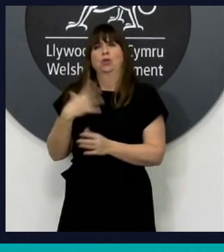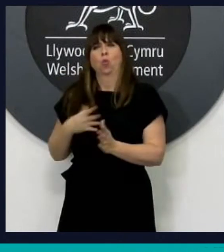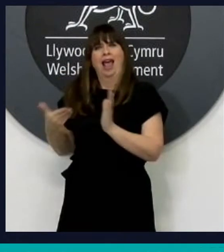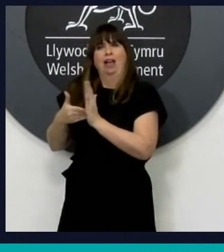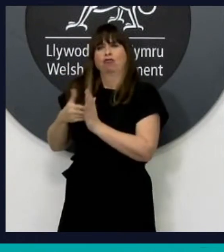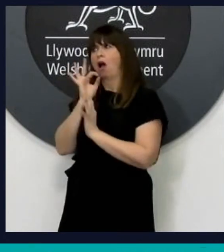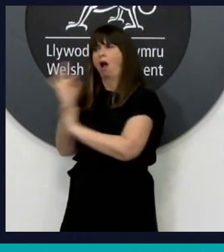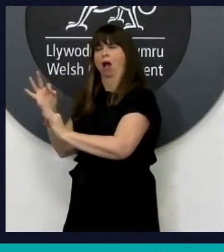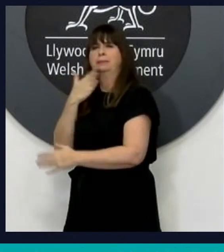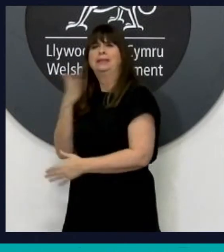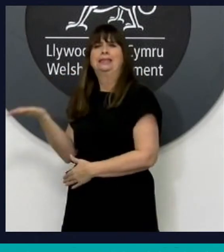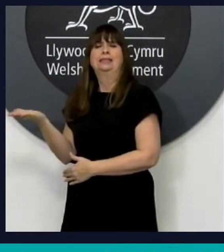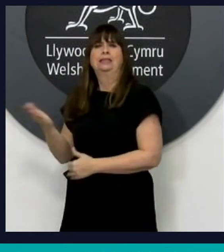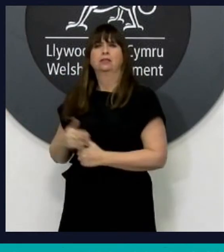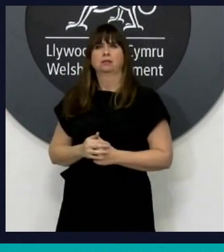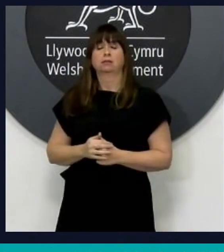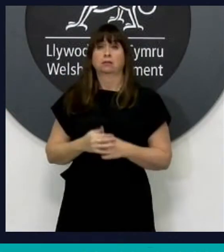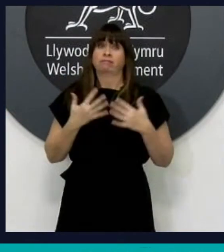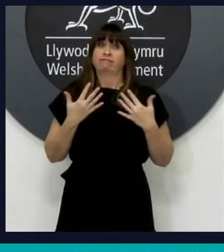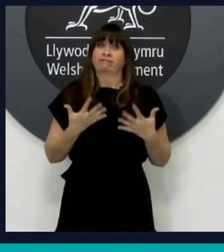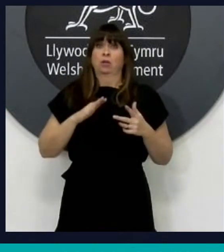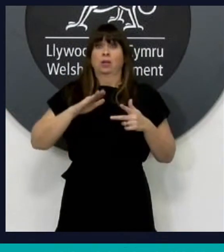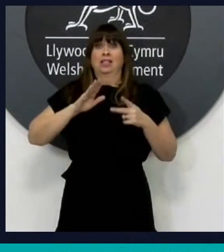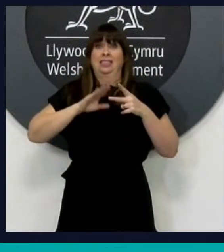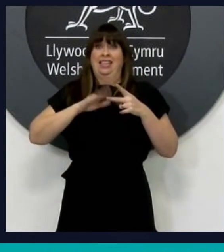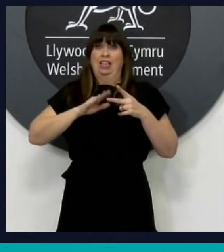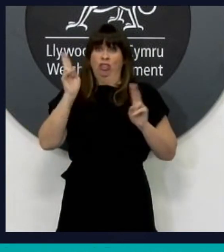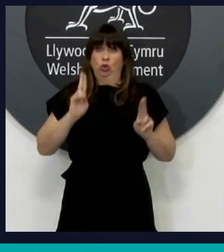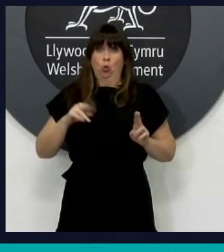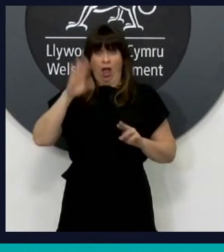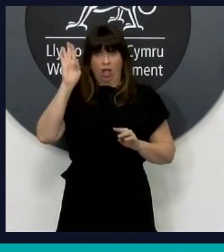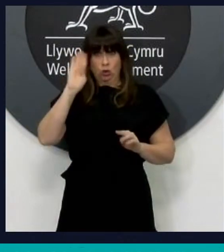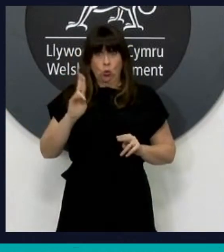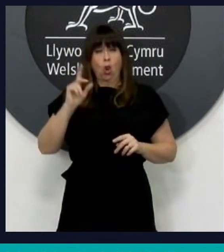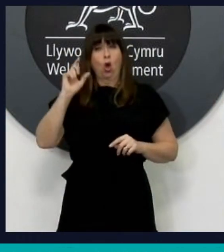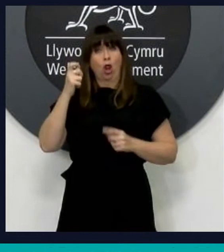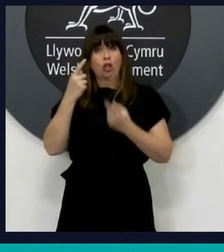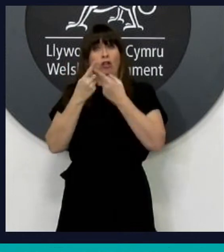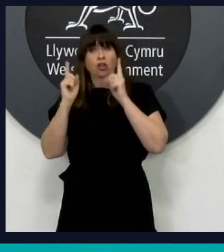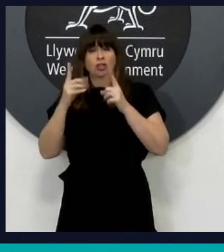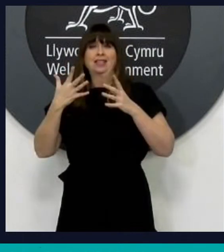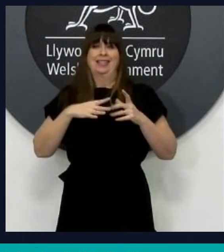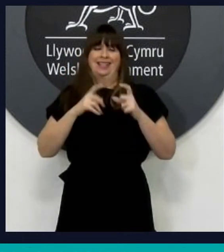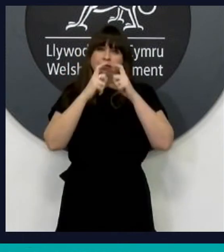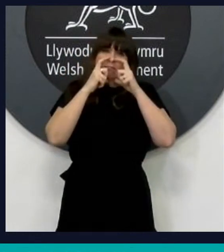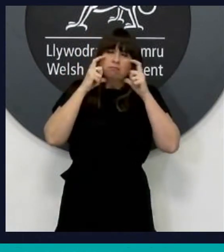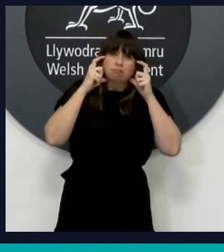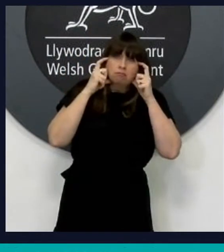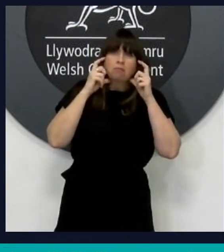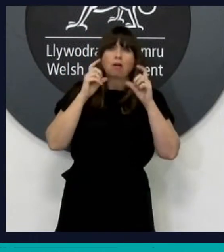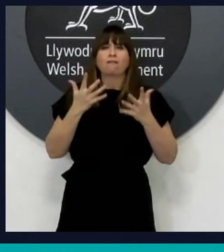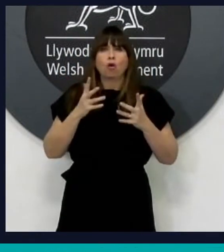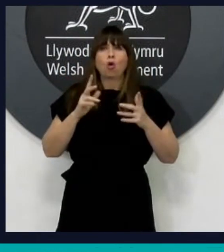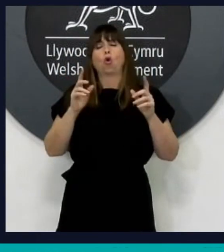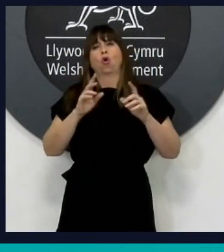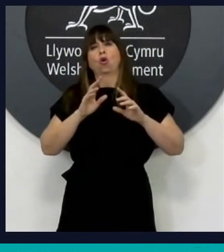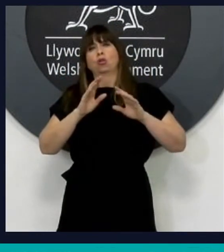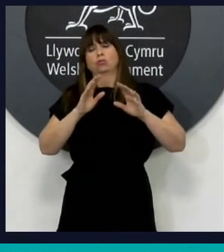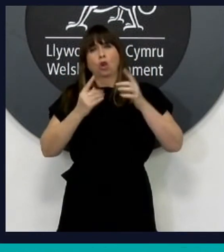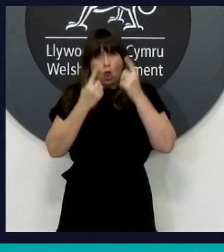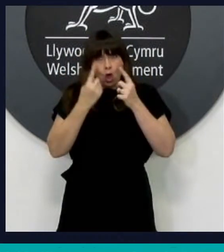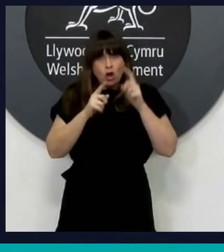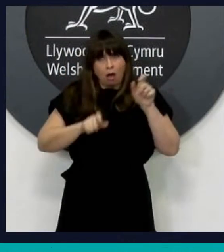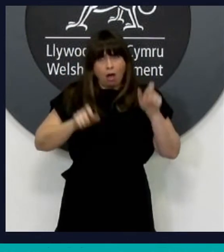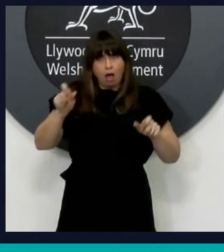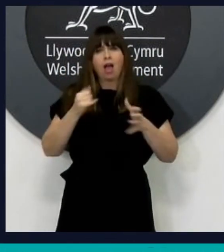night strengthened the use of face coverings in secondary schools, colleges and universities for the rest of the winter term.